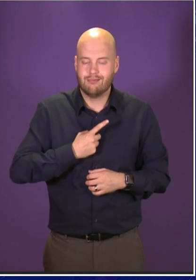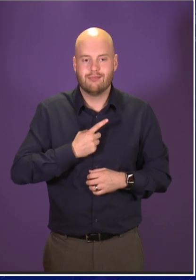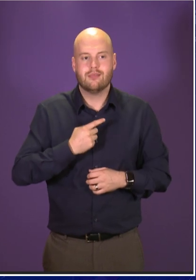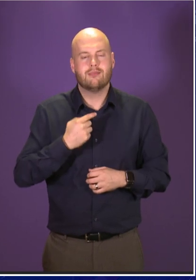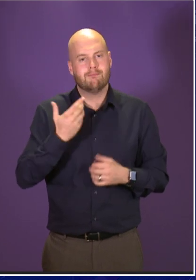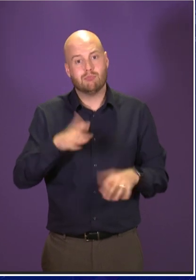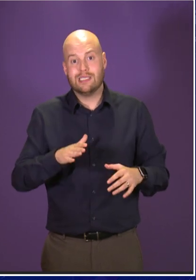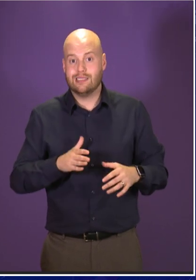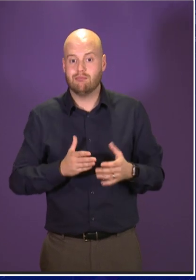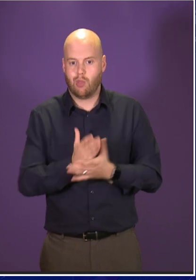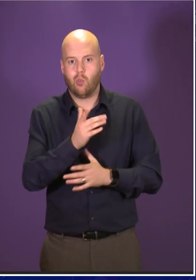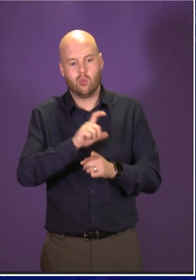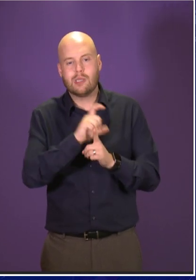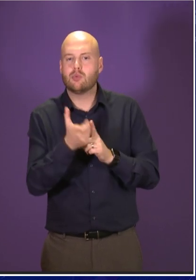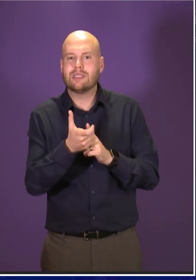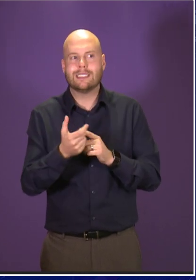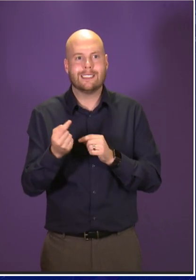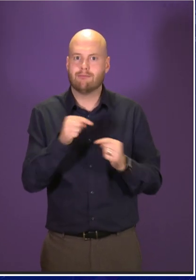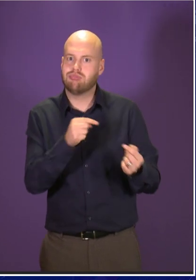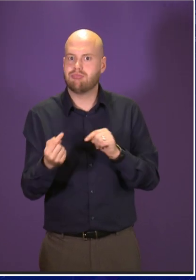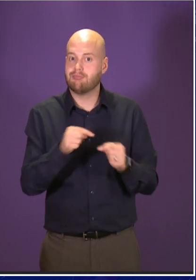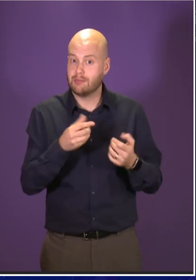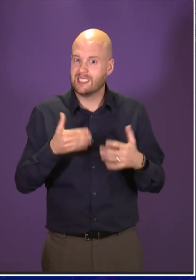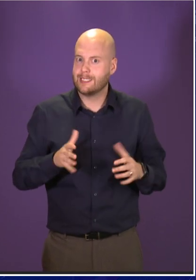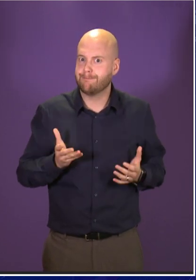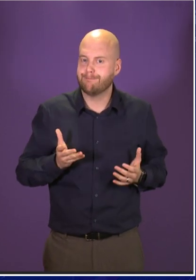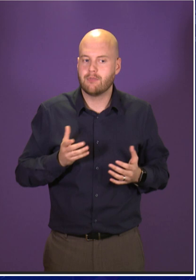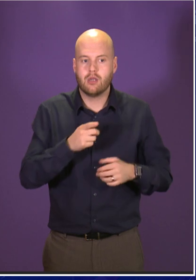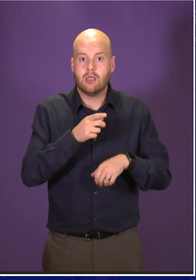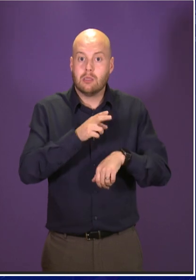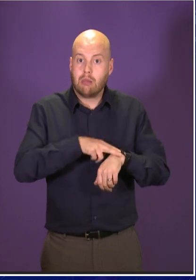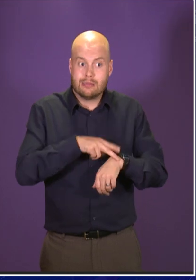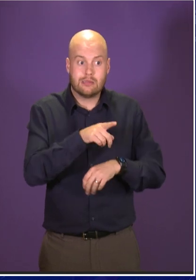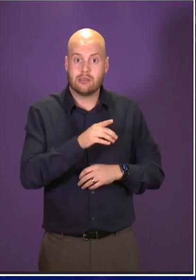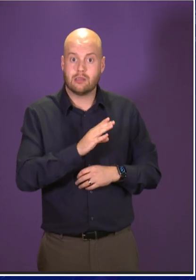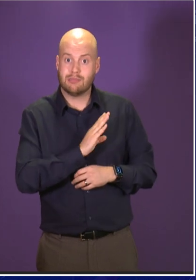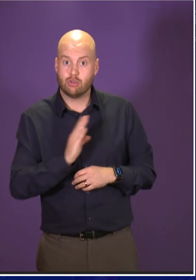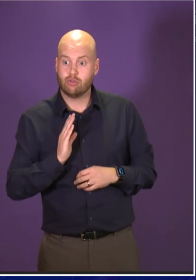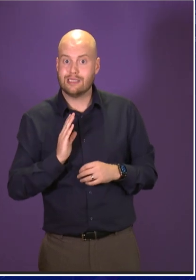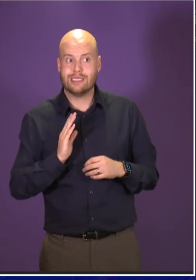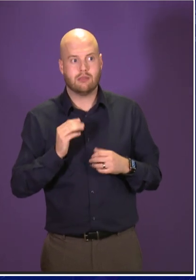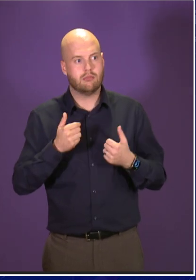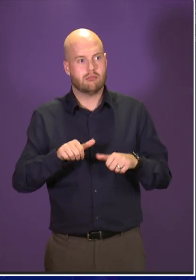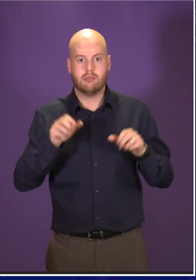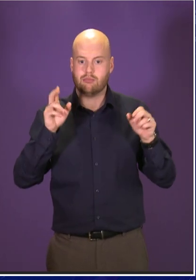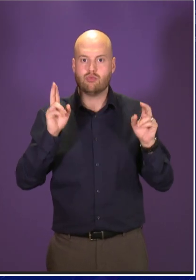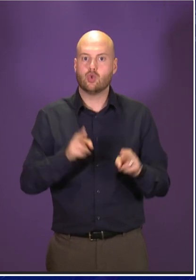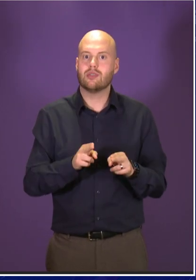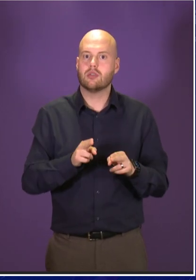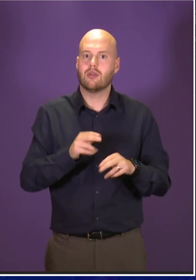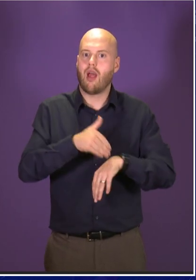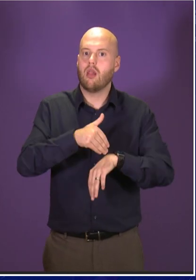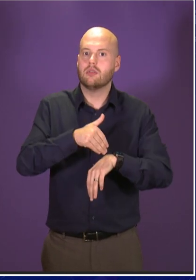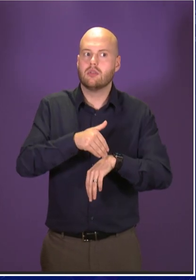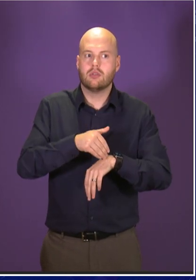from community conflict. And while the police and the military reduced the level of violence, they were not the people who brought